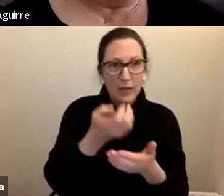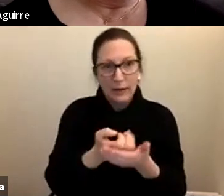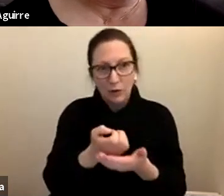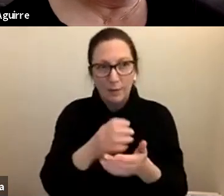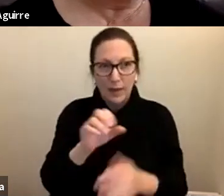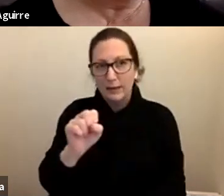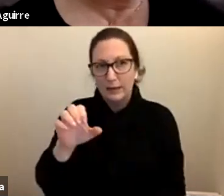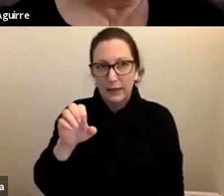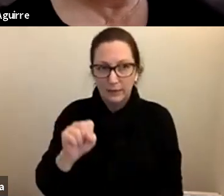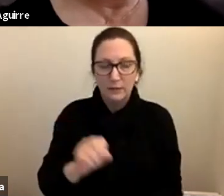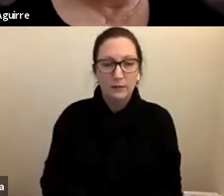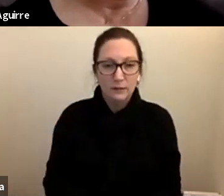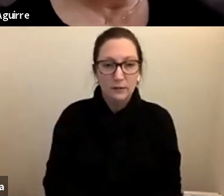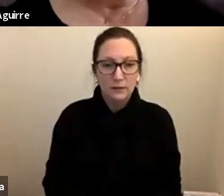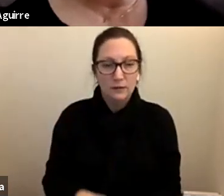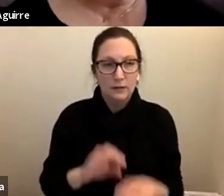Yeah.